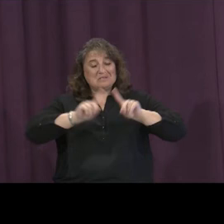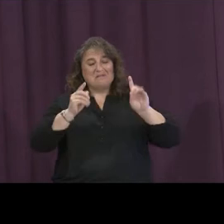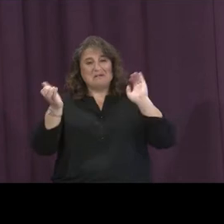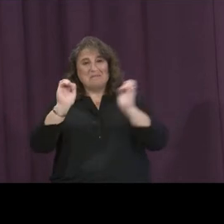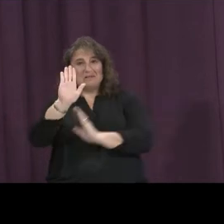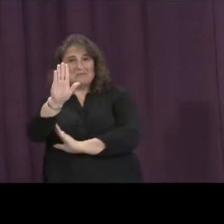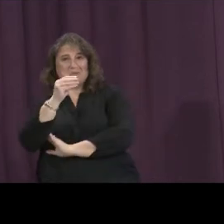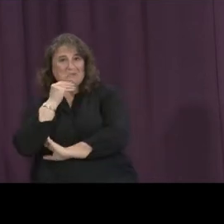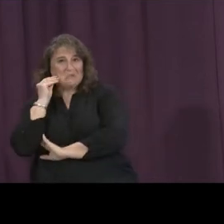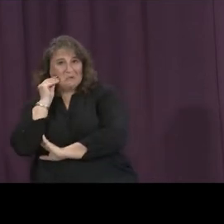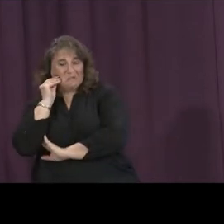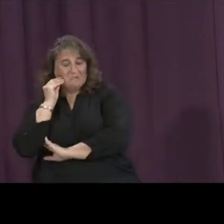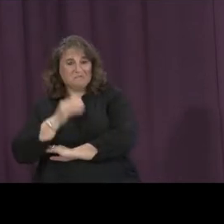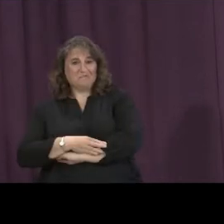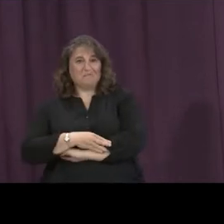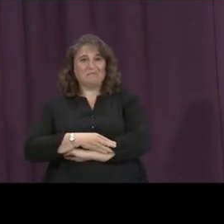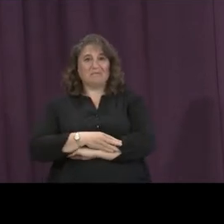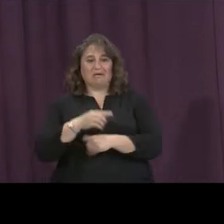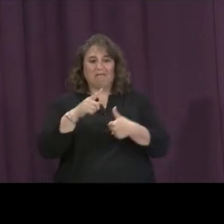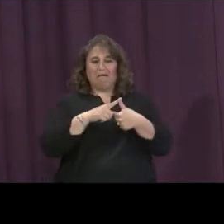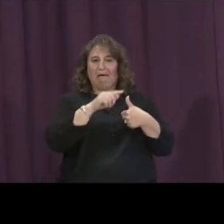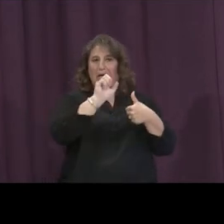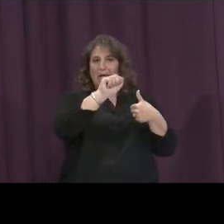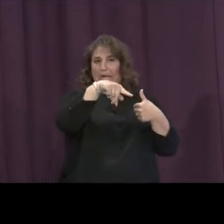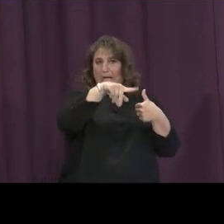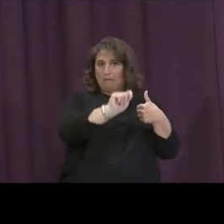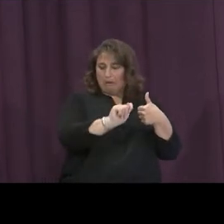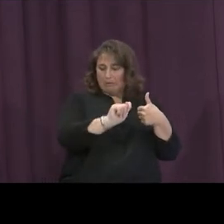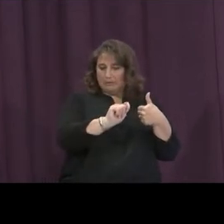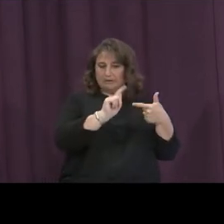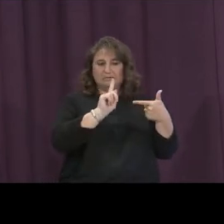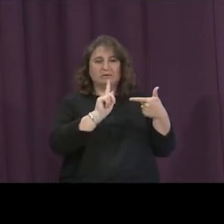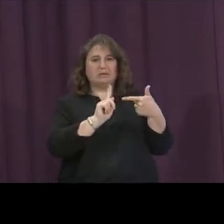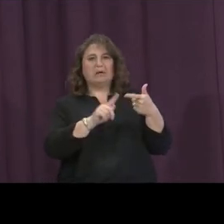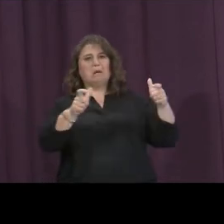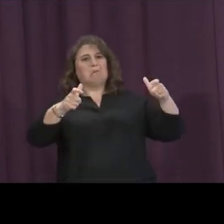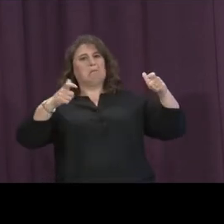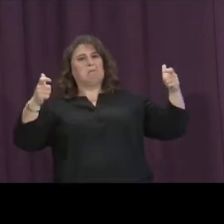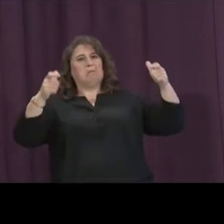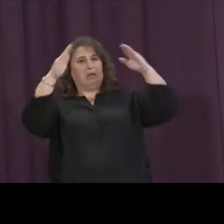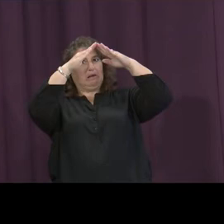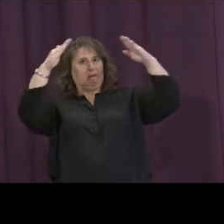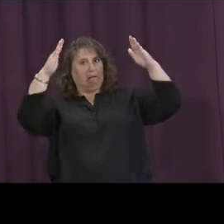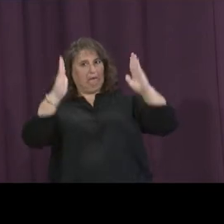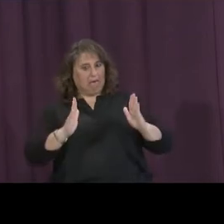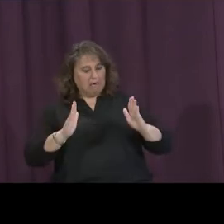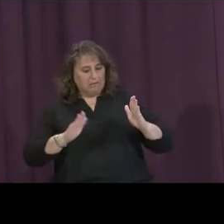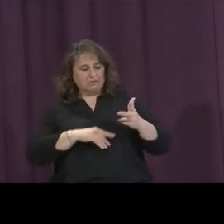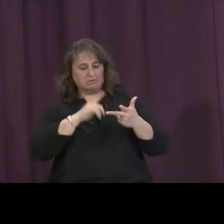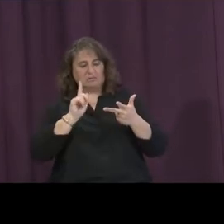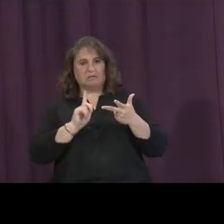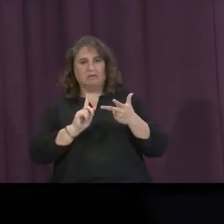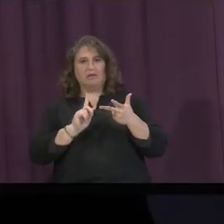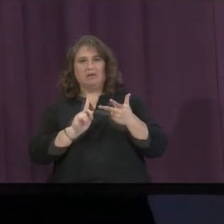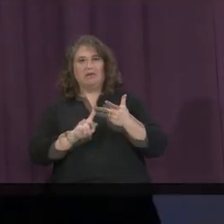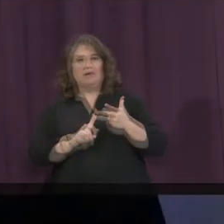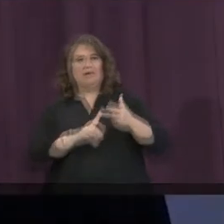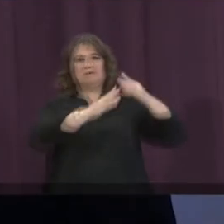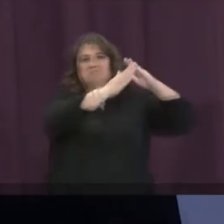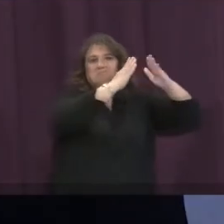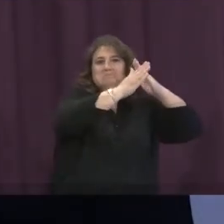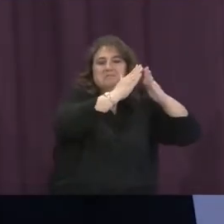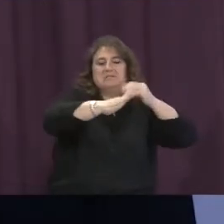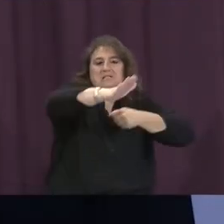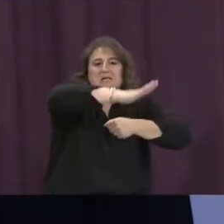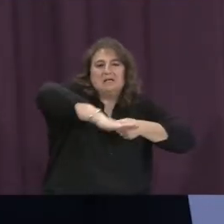So, you know, if we could live in an apartment, we could have, you know, have a larger home, we could, it could be in an urban, it could be,